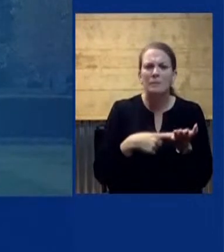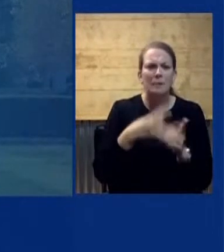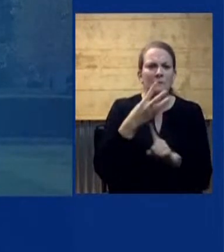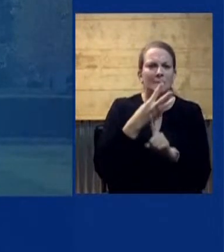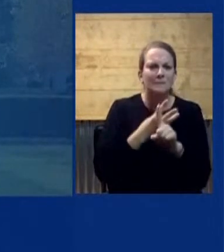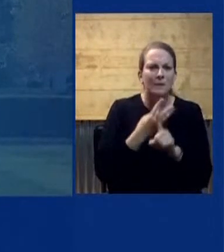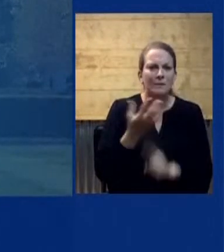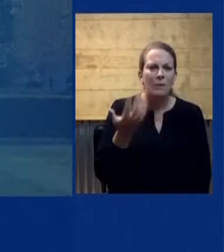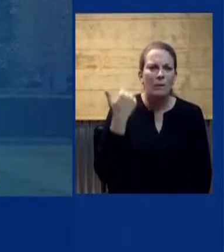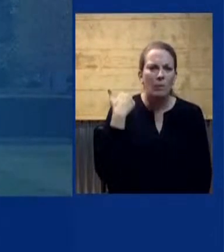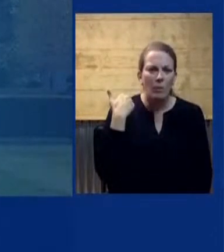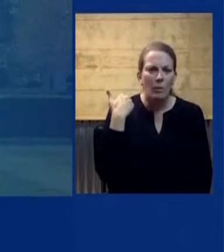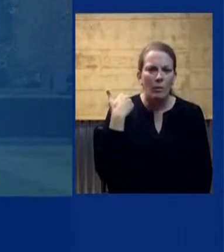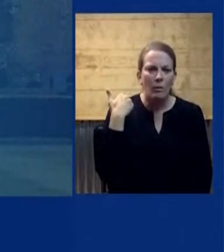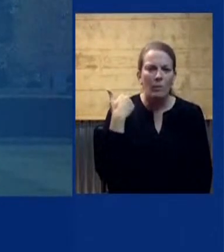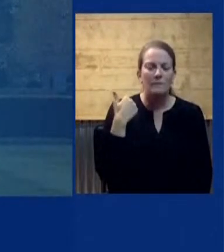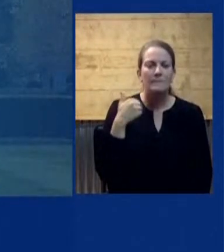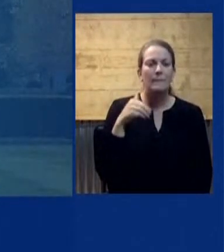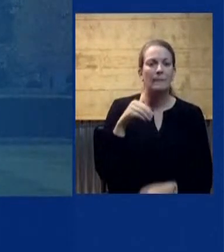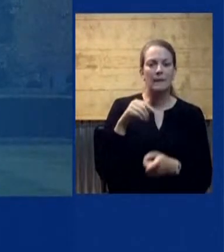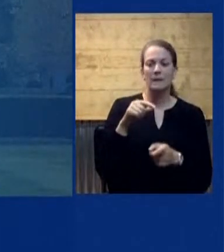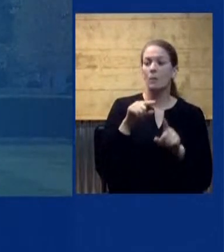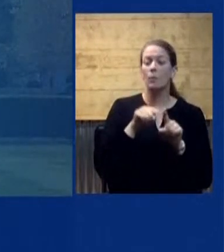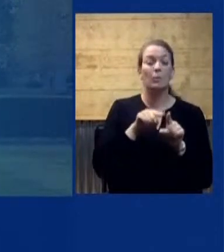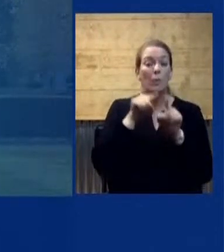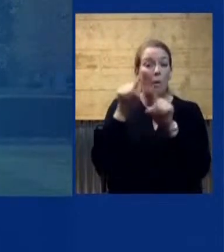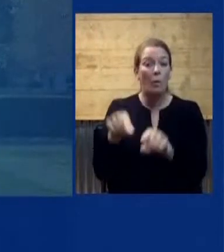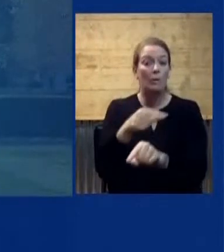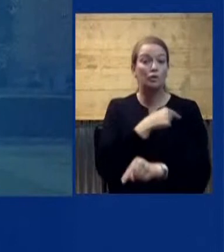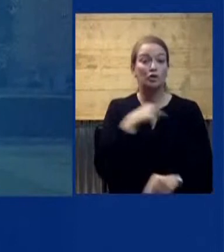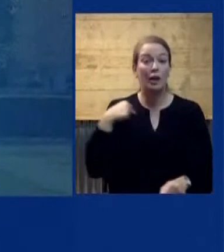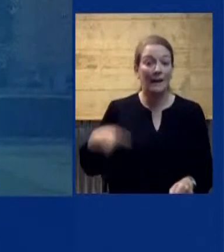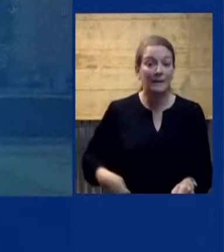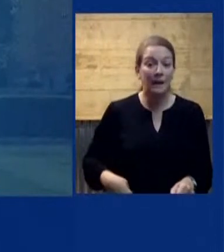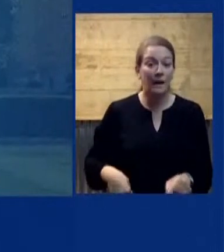to China to pick up masks. We talked